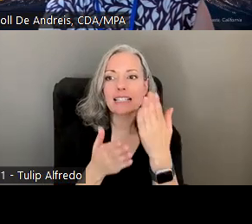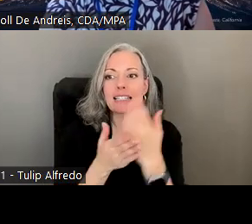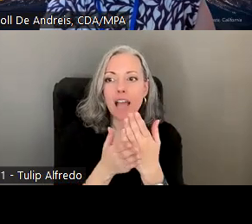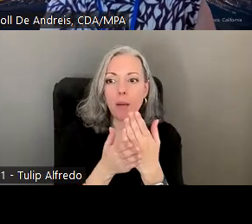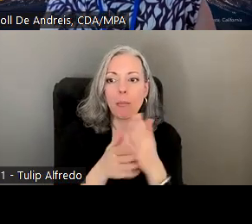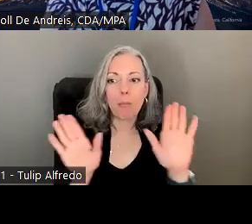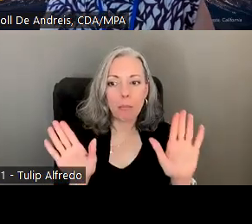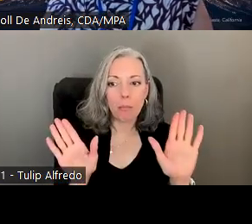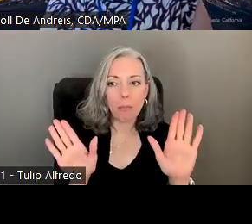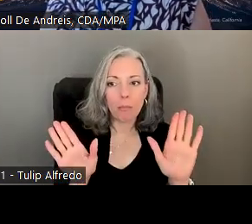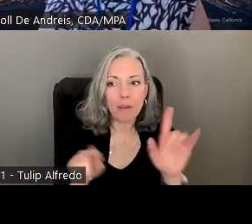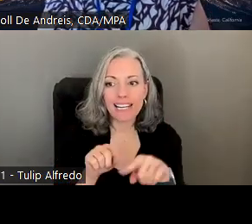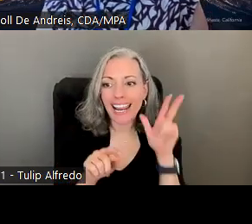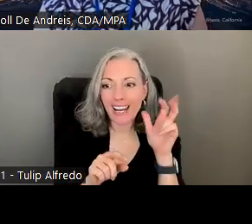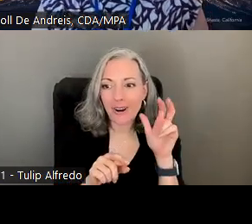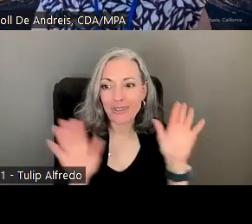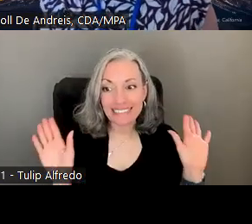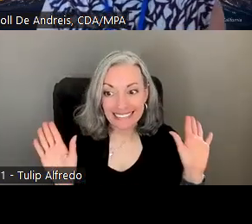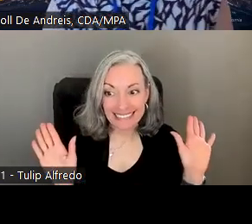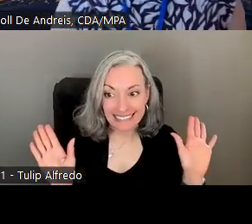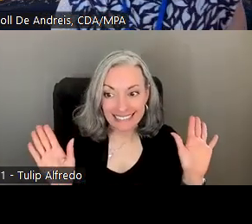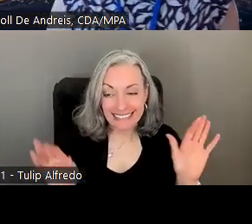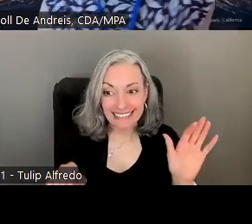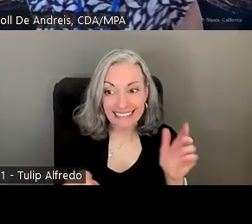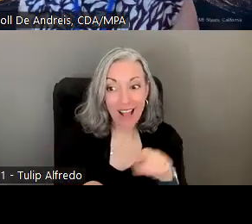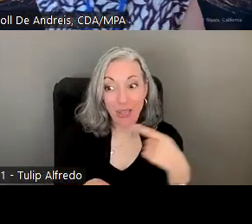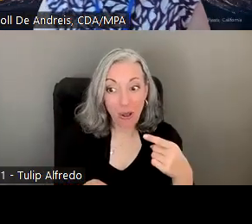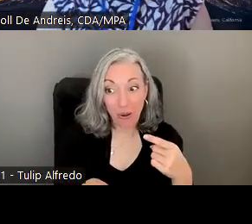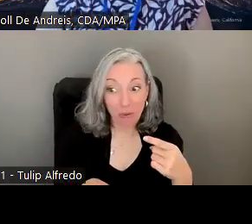Carol, you're muted. I wonder how long I've been muted. Thank you.